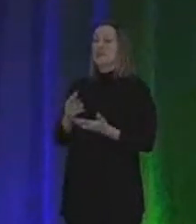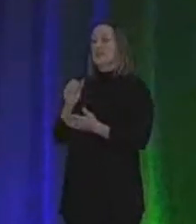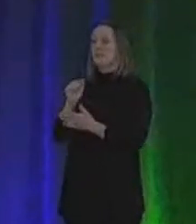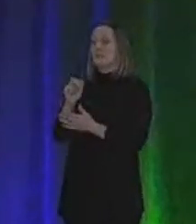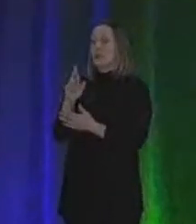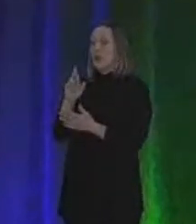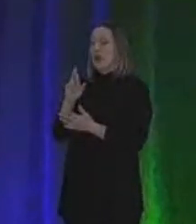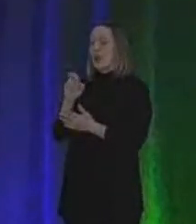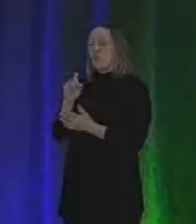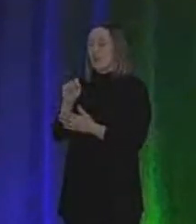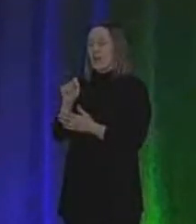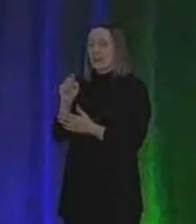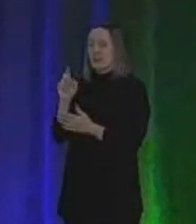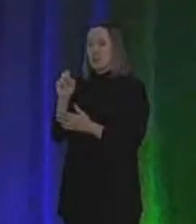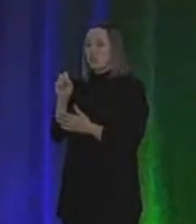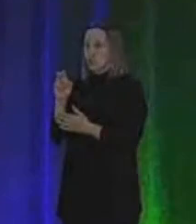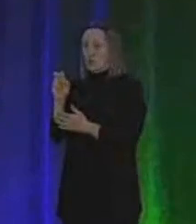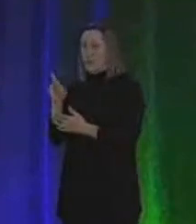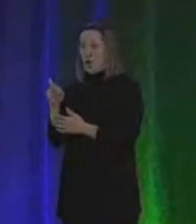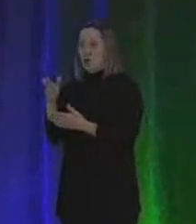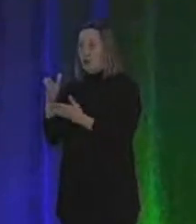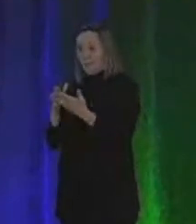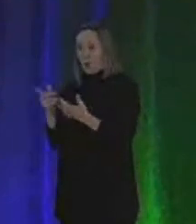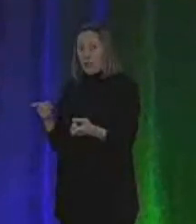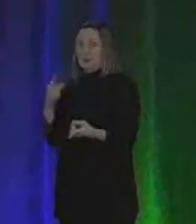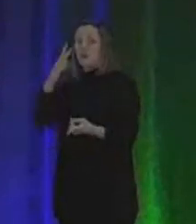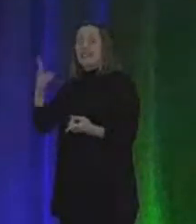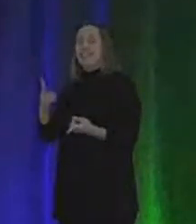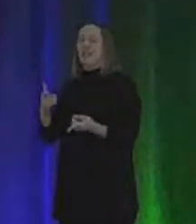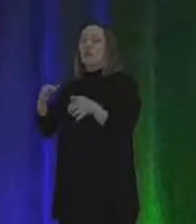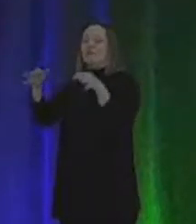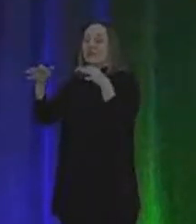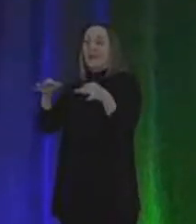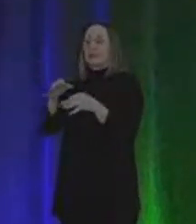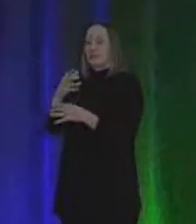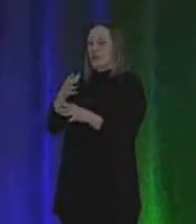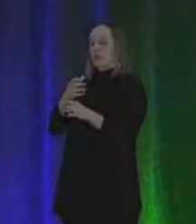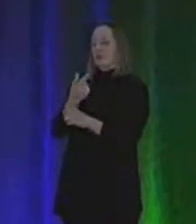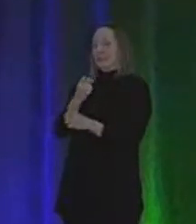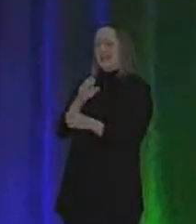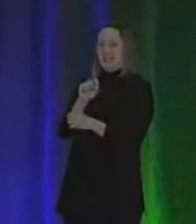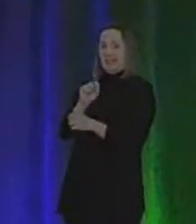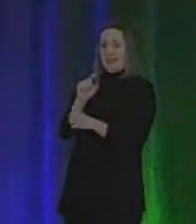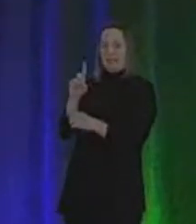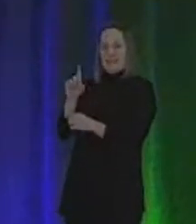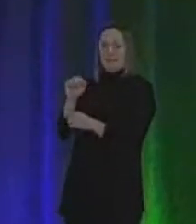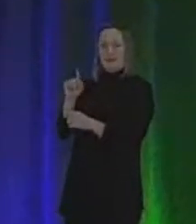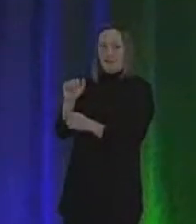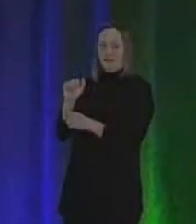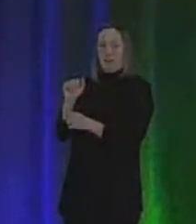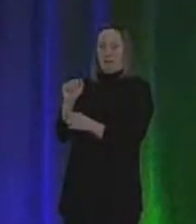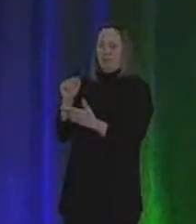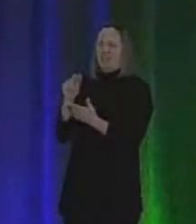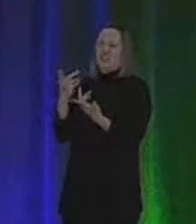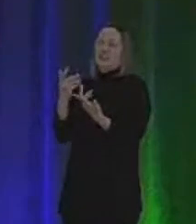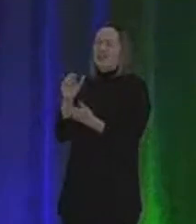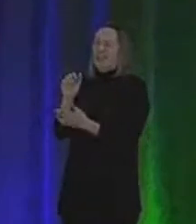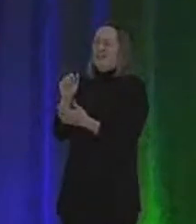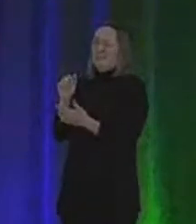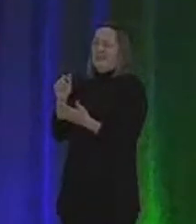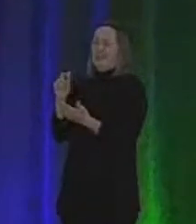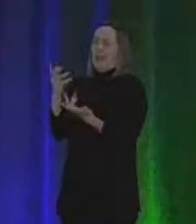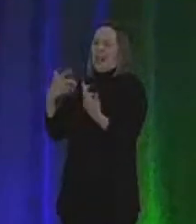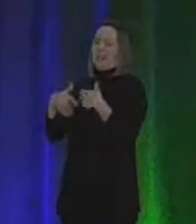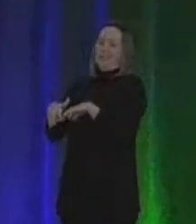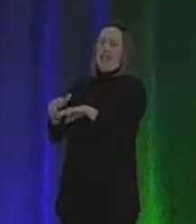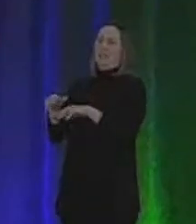server component, and you can see that we've defined this function called getData at the top. You can call it whatever you want, but it's just an async function. We're fetching